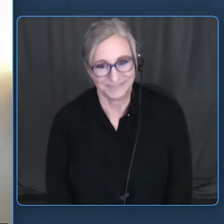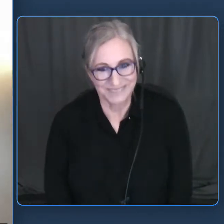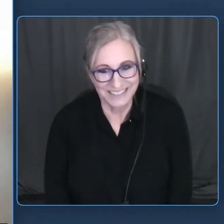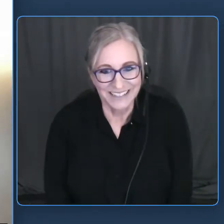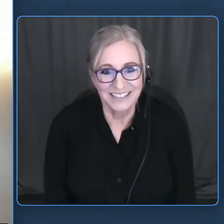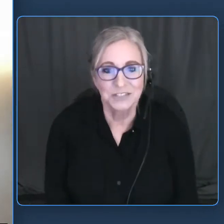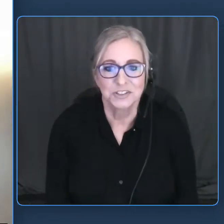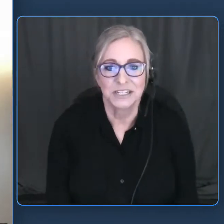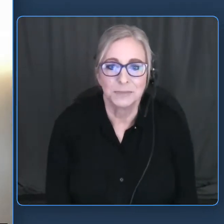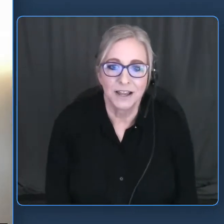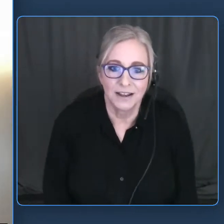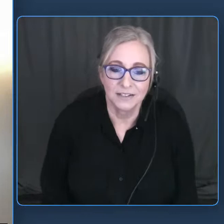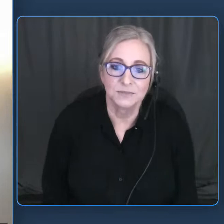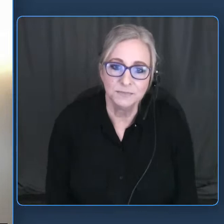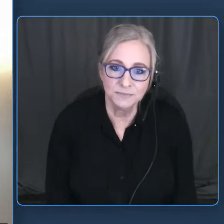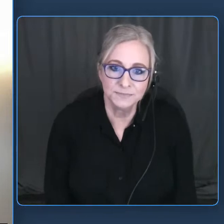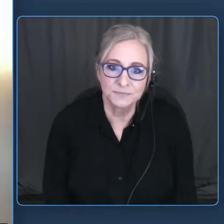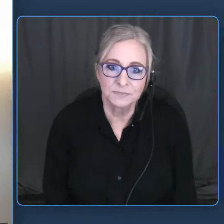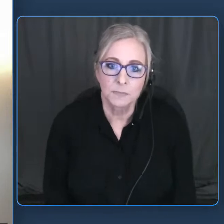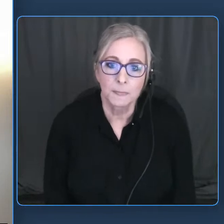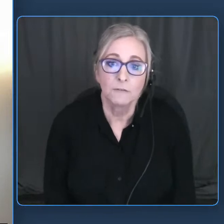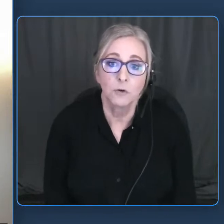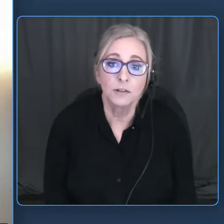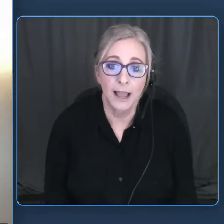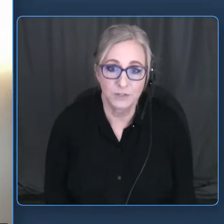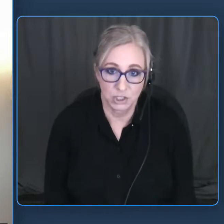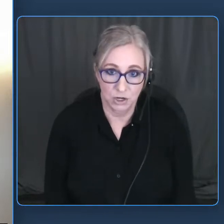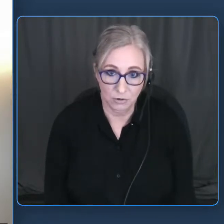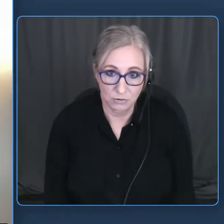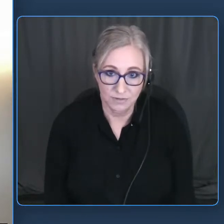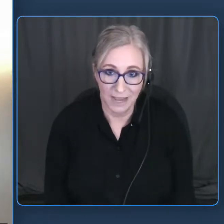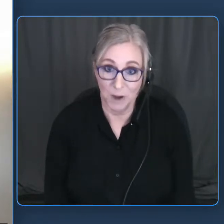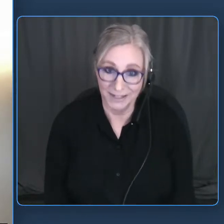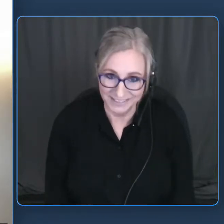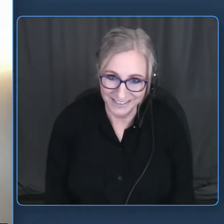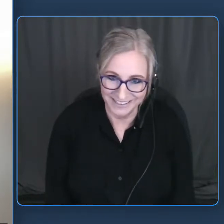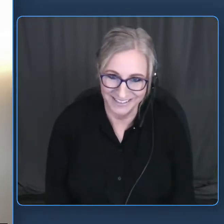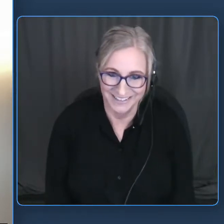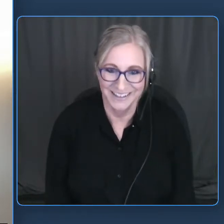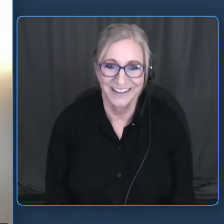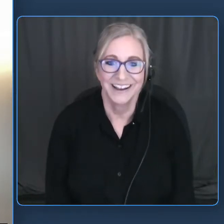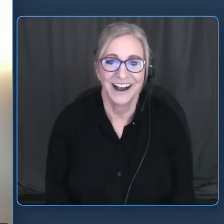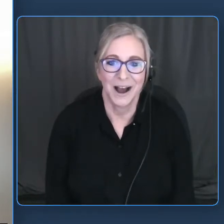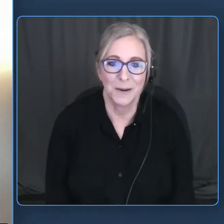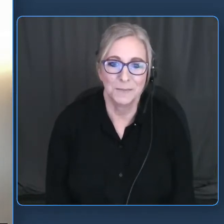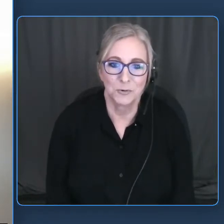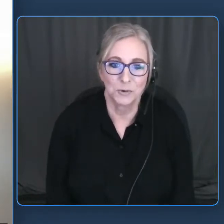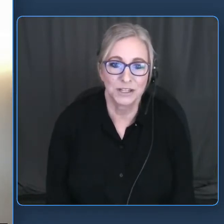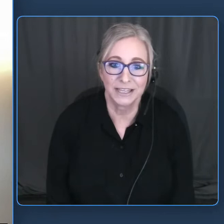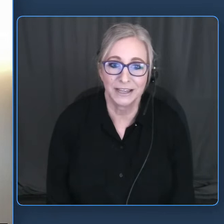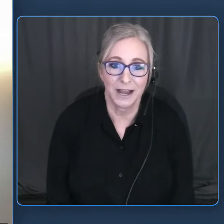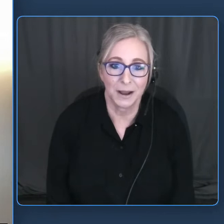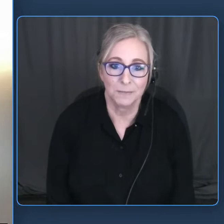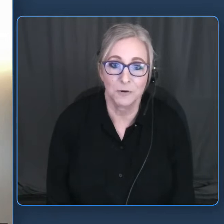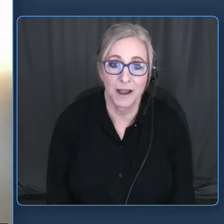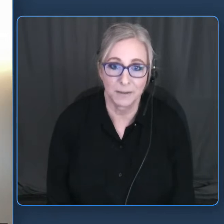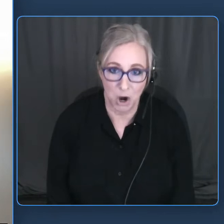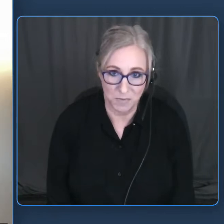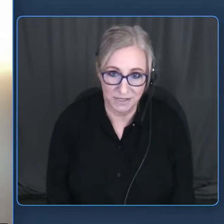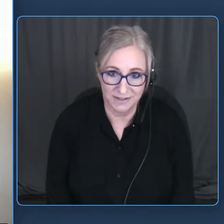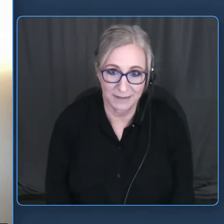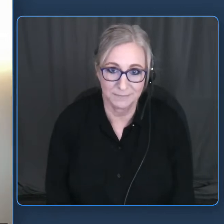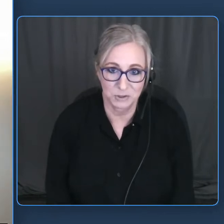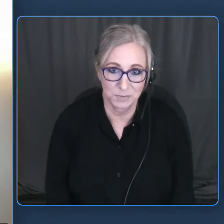Oh, okay. It's interesting because for a live show, ironically, really from